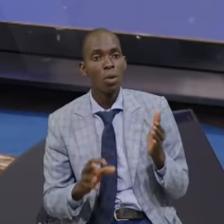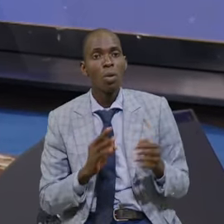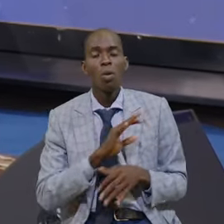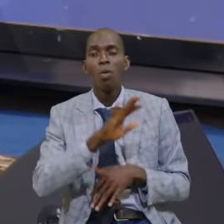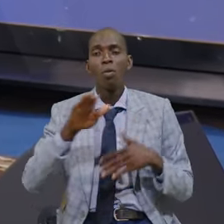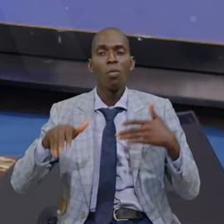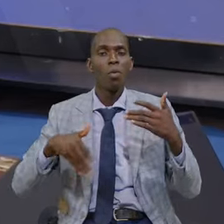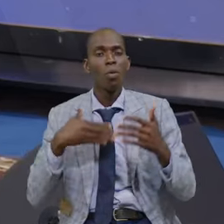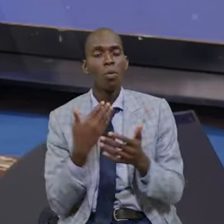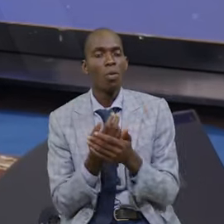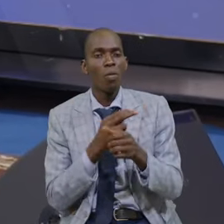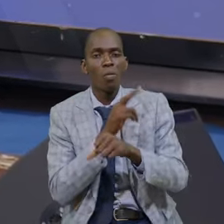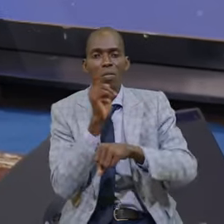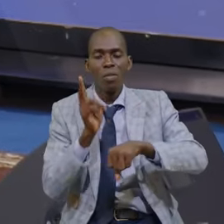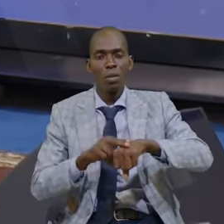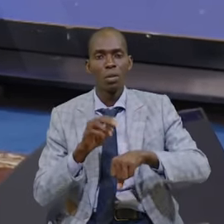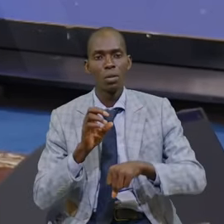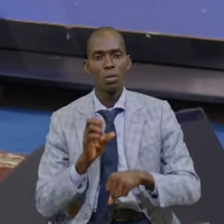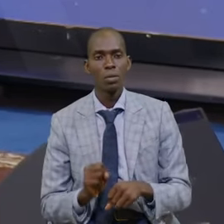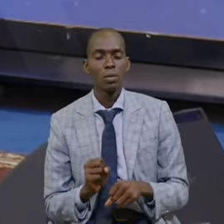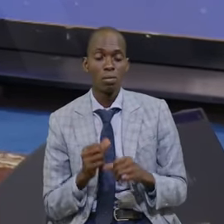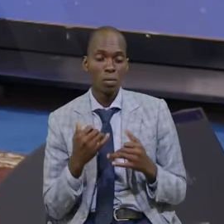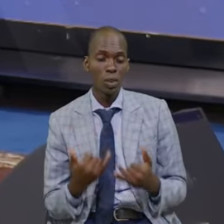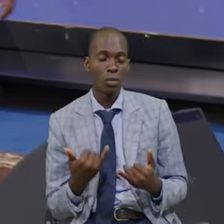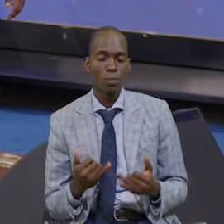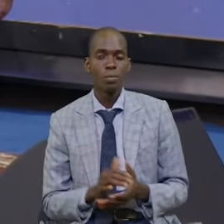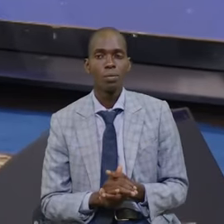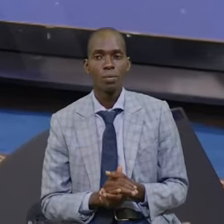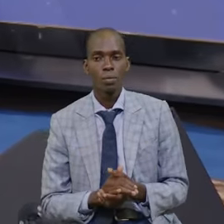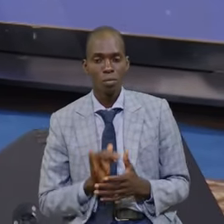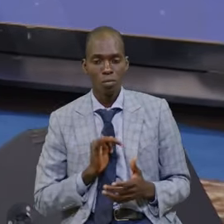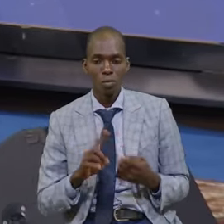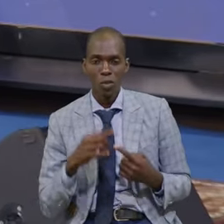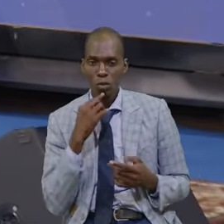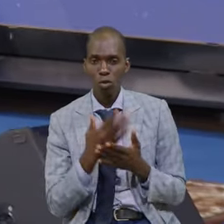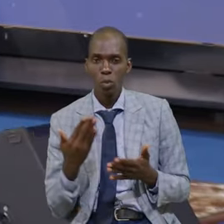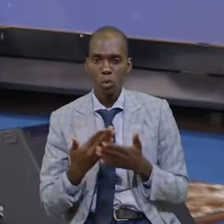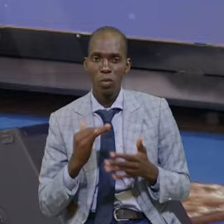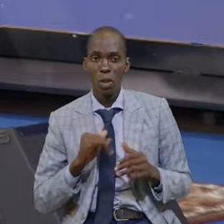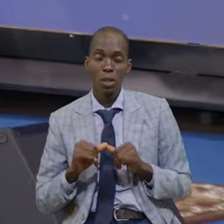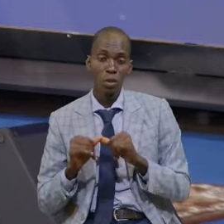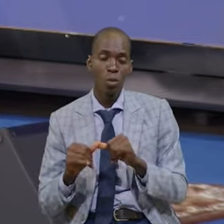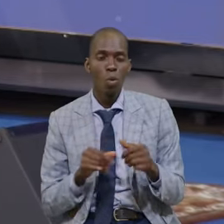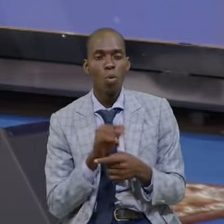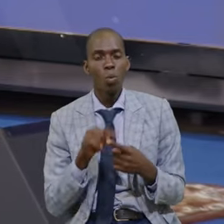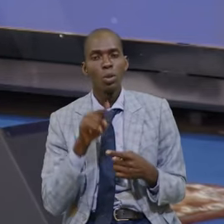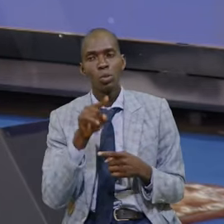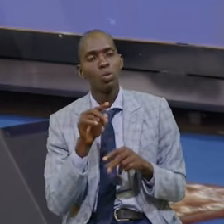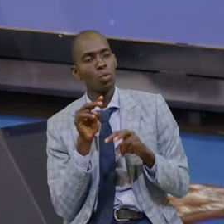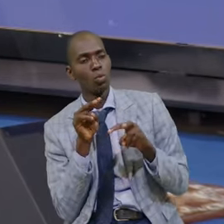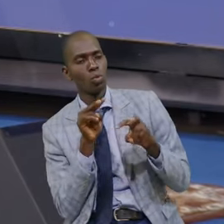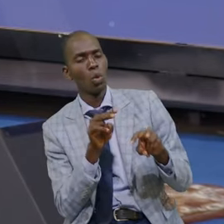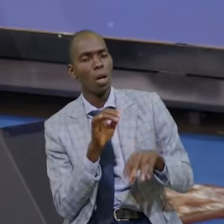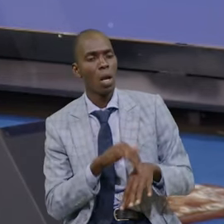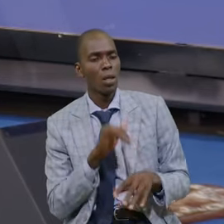all nations. Now, let me tell you before I go on, when you look at that